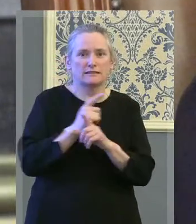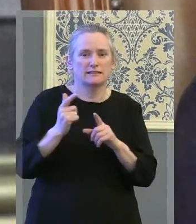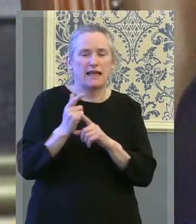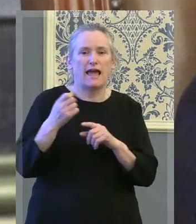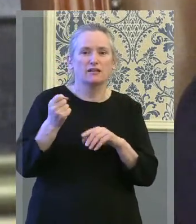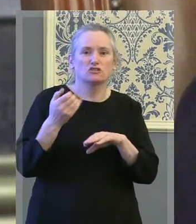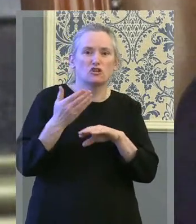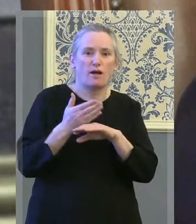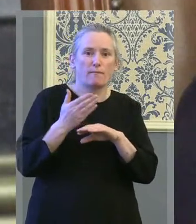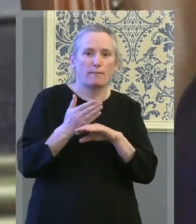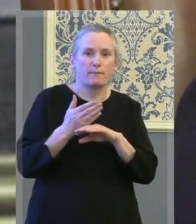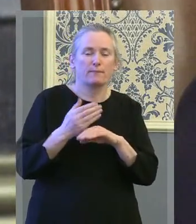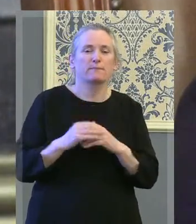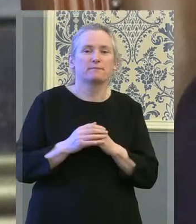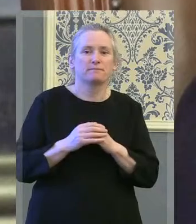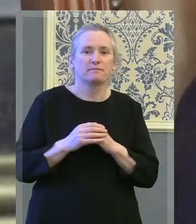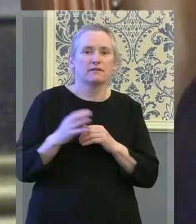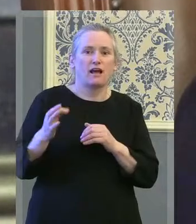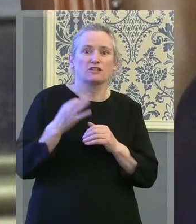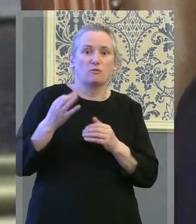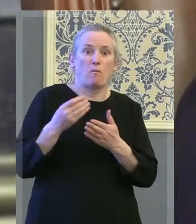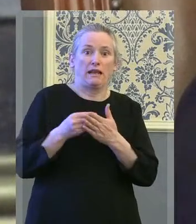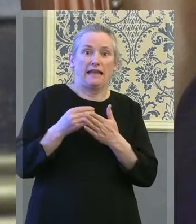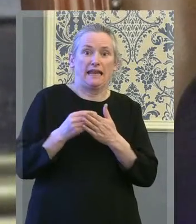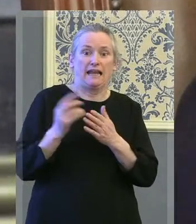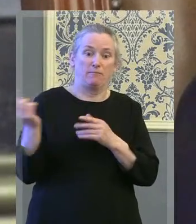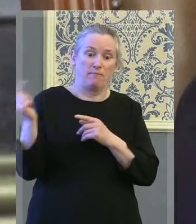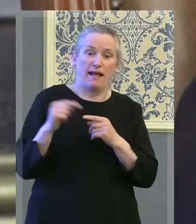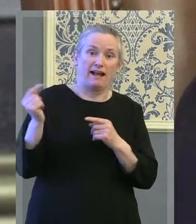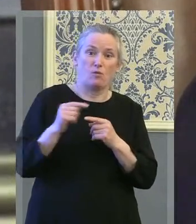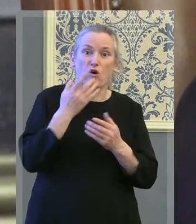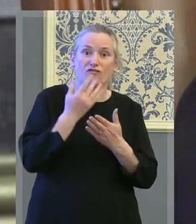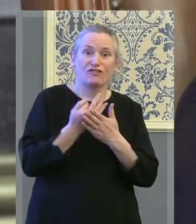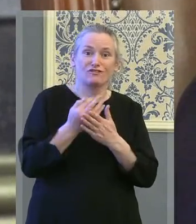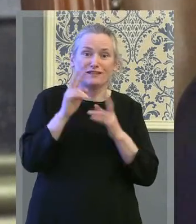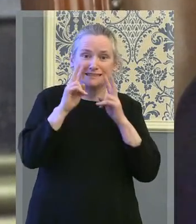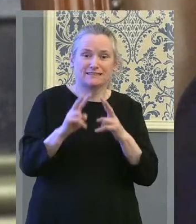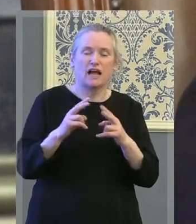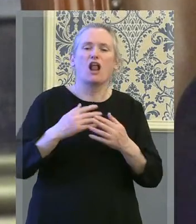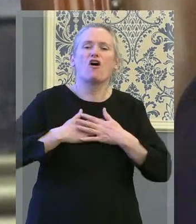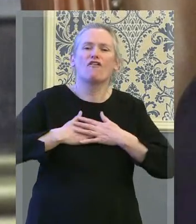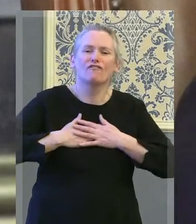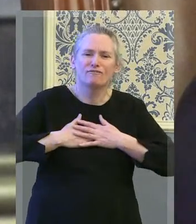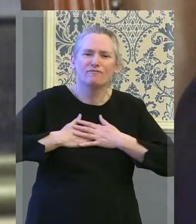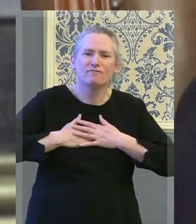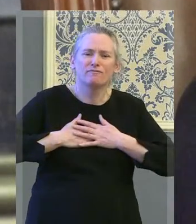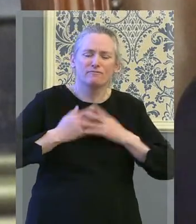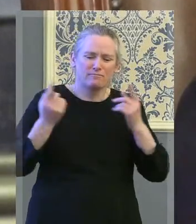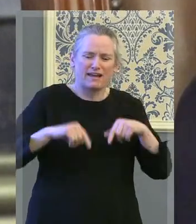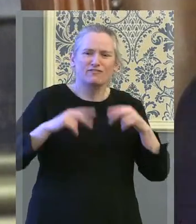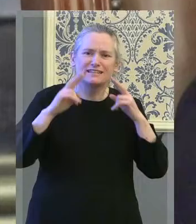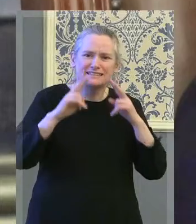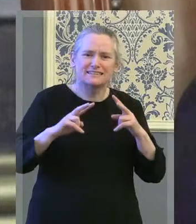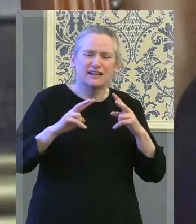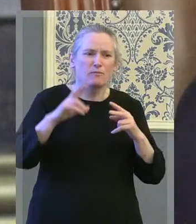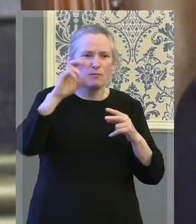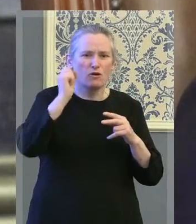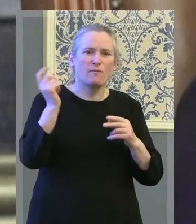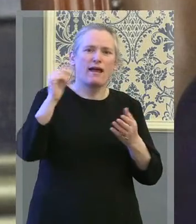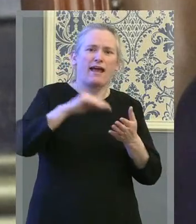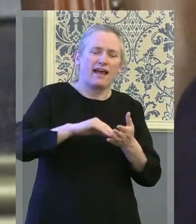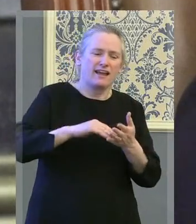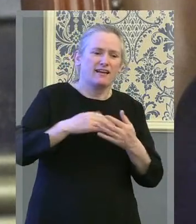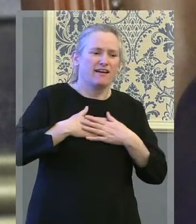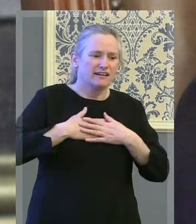job, so I earned some money, that I was able to come back to Waterford. I loved it. My first ever visit, I remember arriving at the station and I